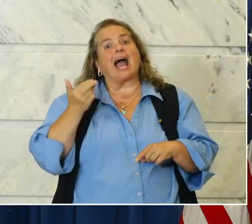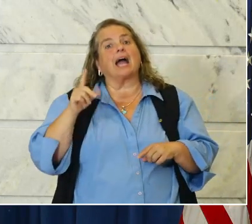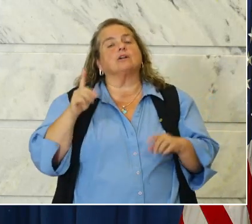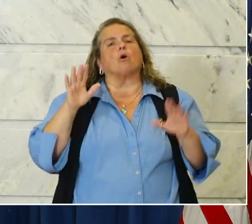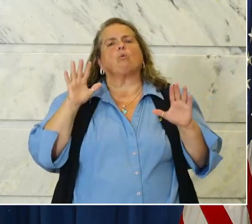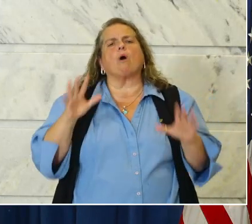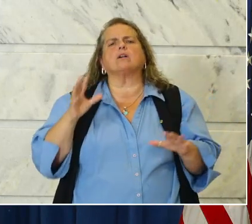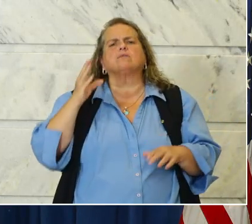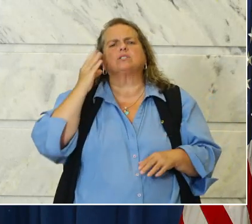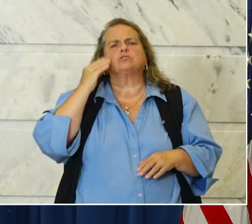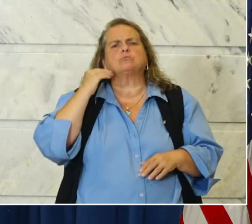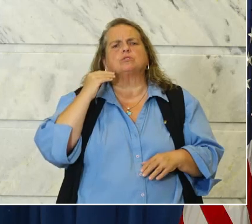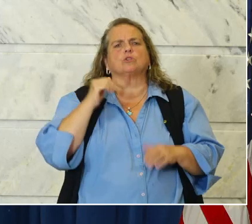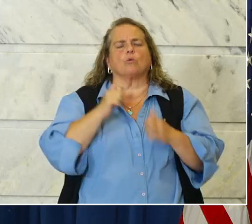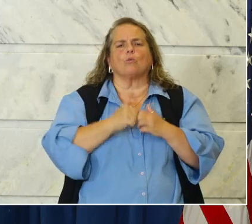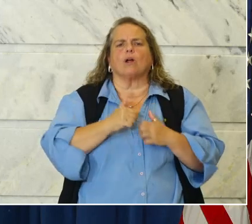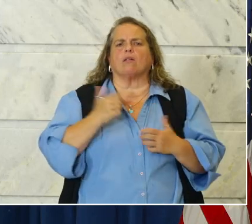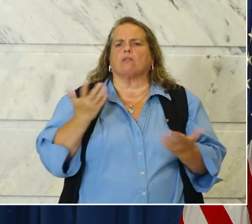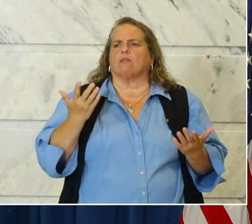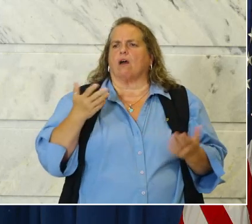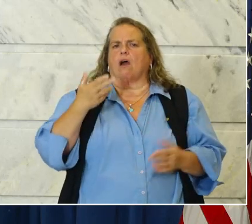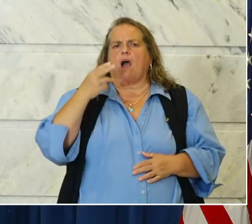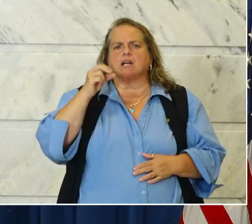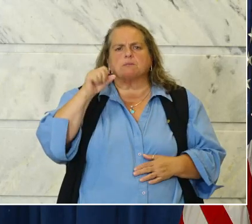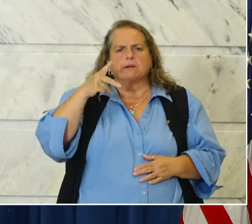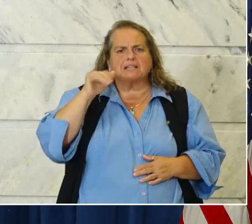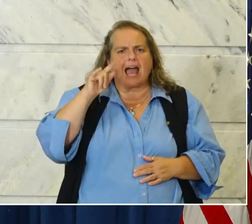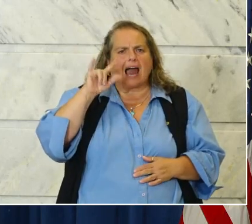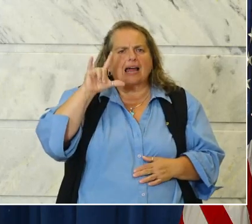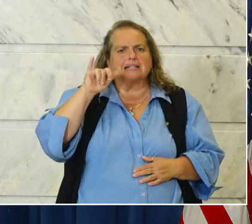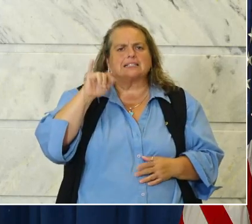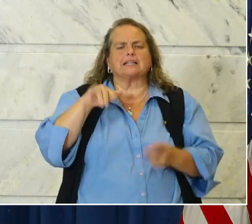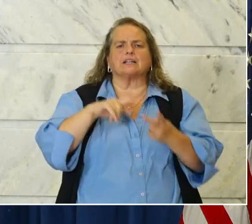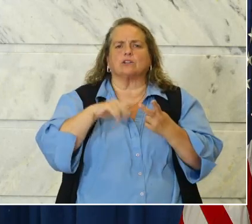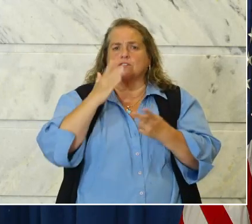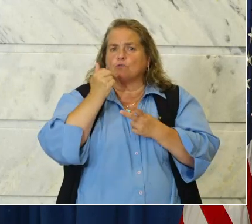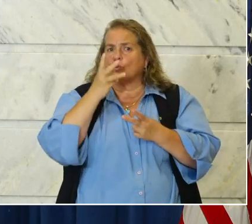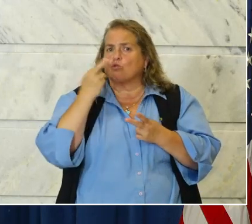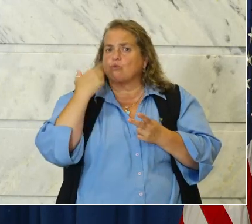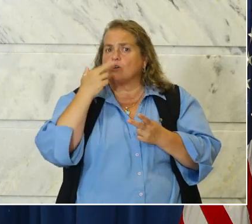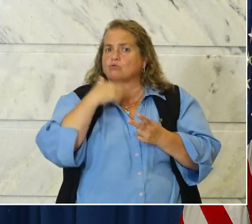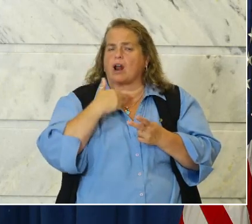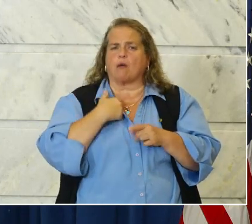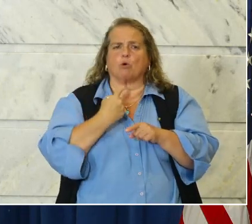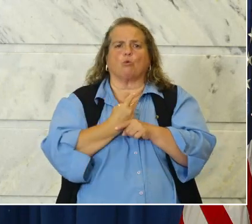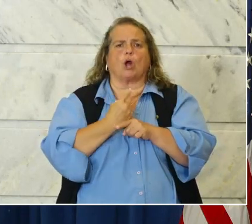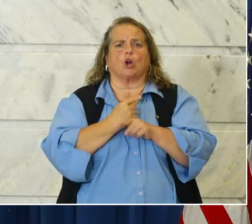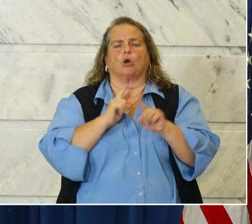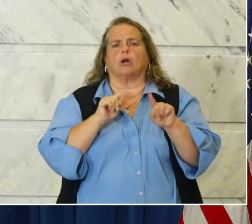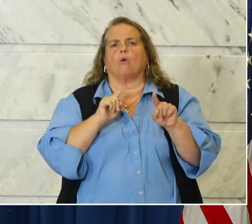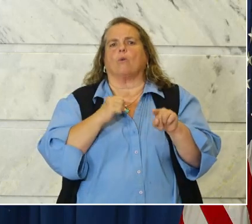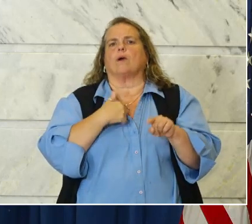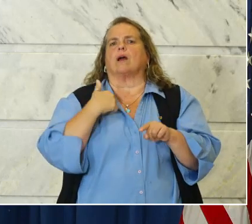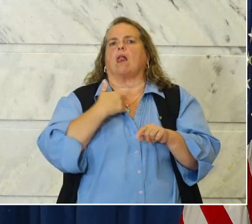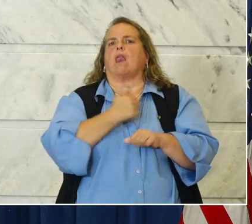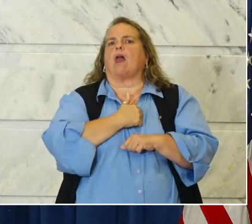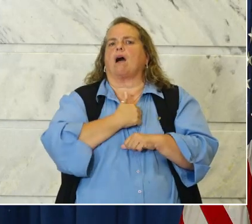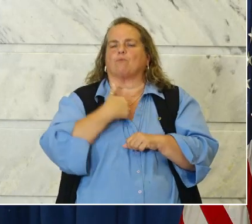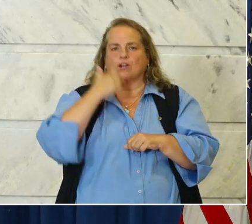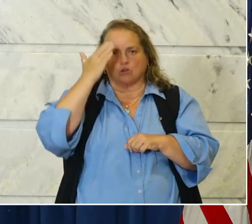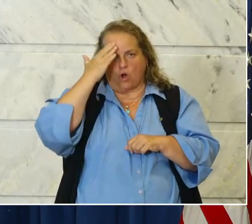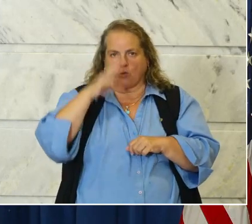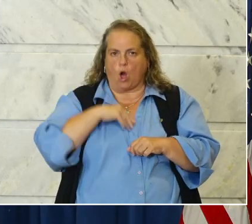wonderful experiences with the hospitality industry, both restaurants. There's a couple restaurants we're regulars at that we love to go to and know the